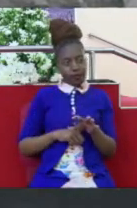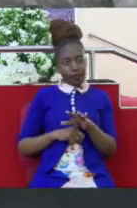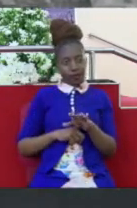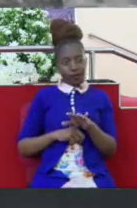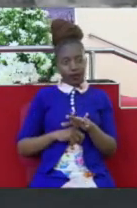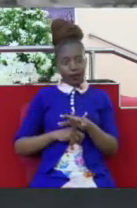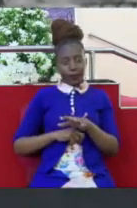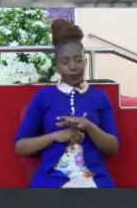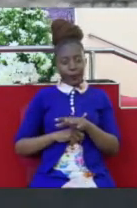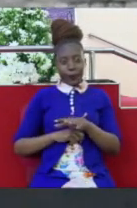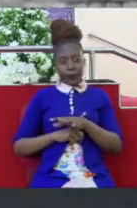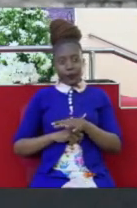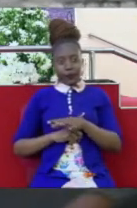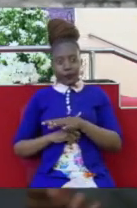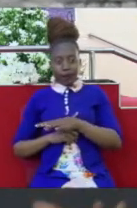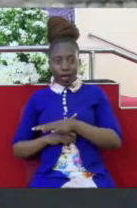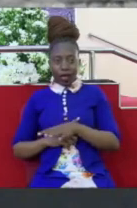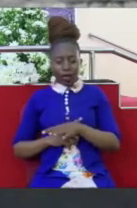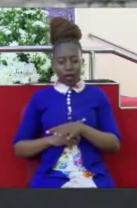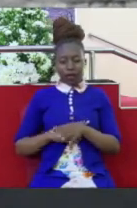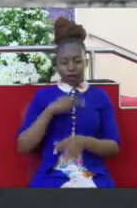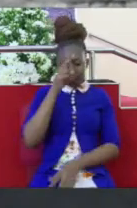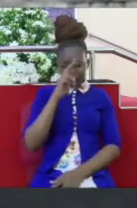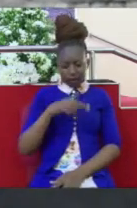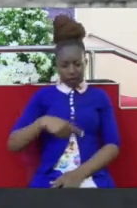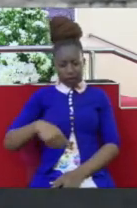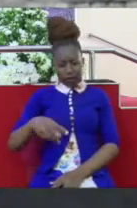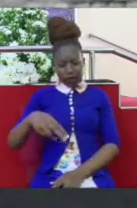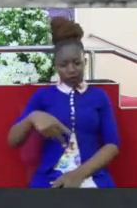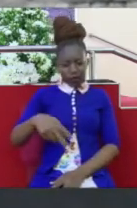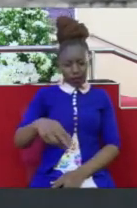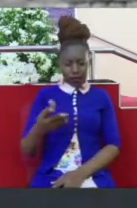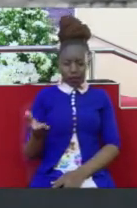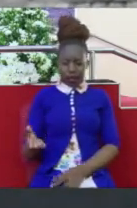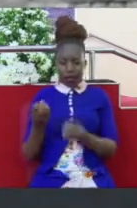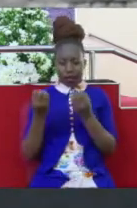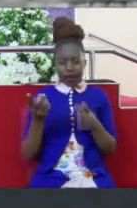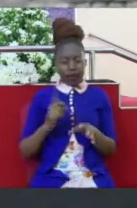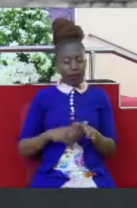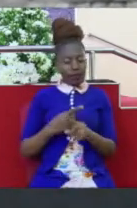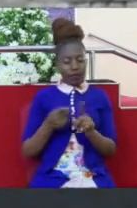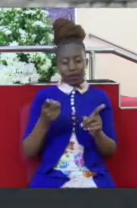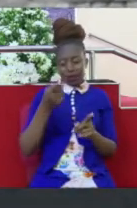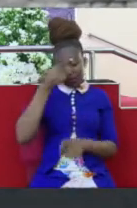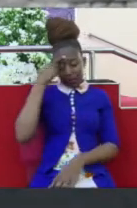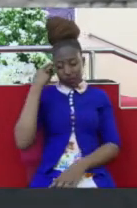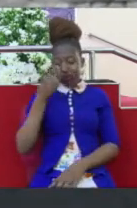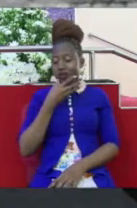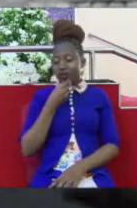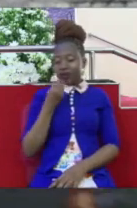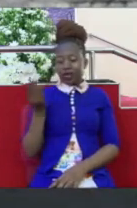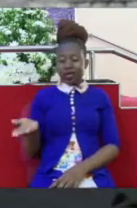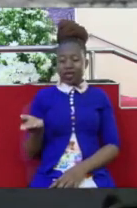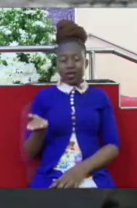and seen him there. Walikuwa wamepita pale wakimuona. But because he was a drunk, kwa sababu alikuwa ni mlevi, and he had slept there many times, alikuwa